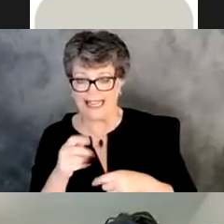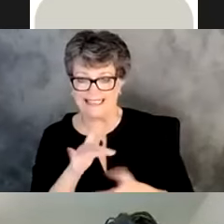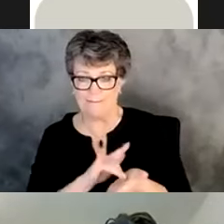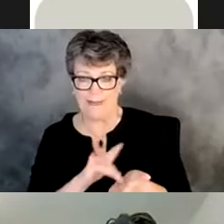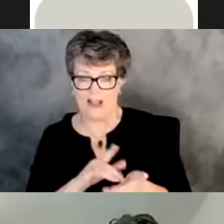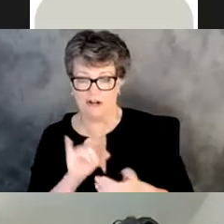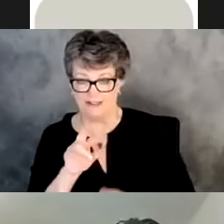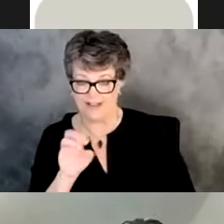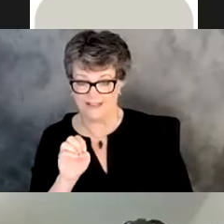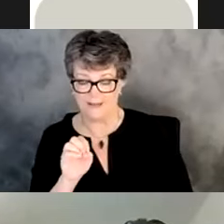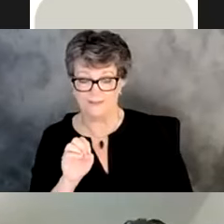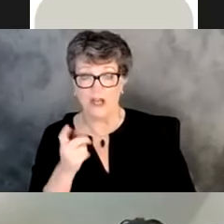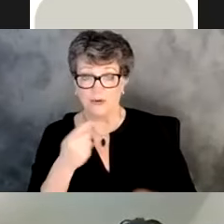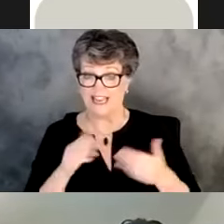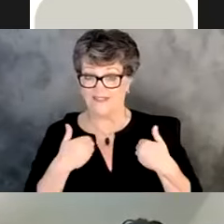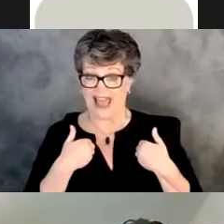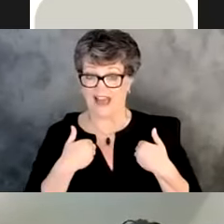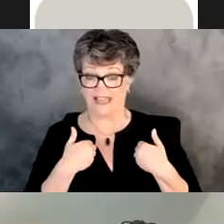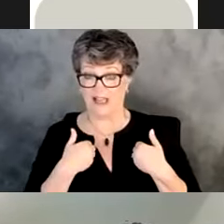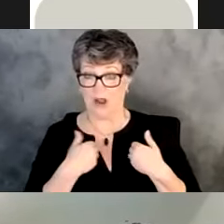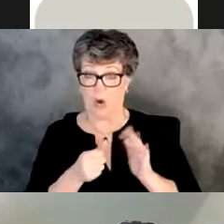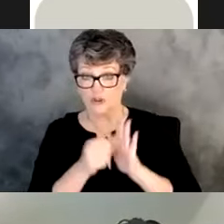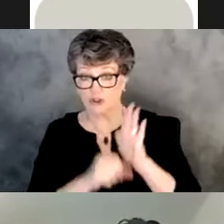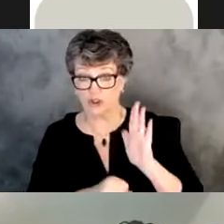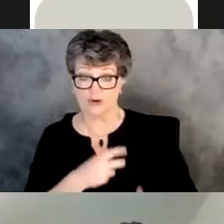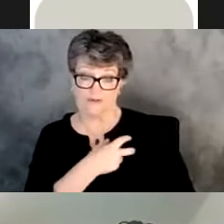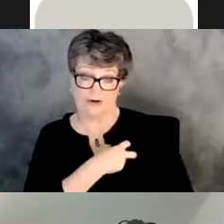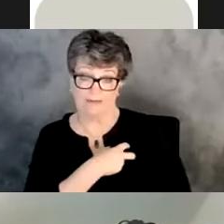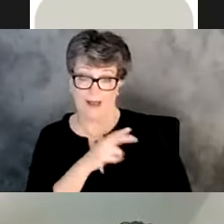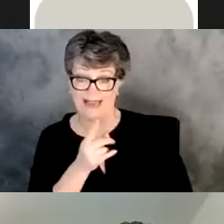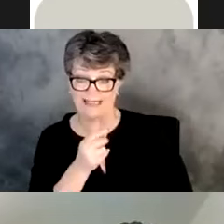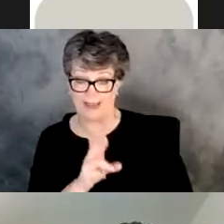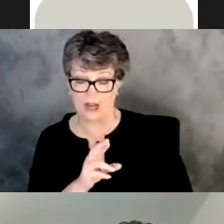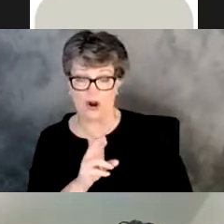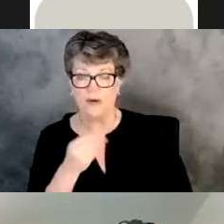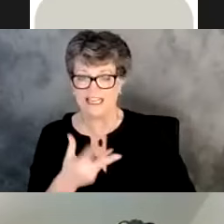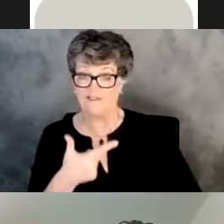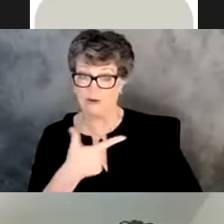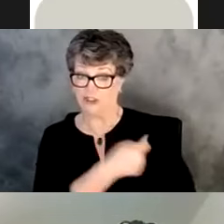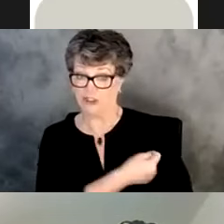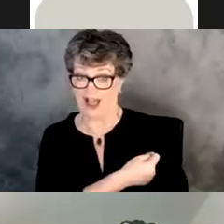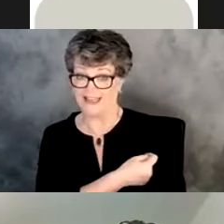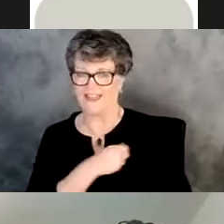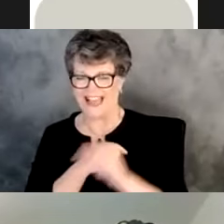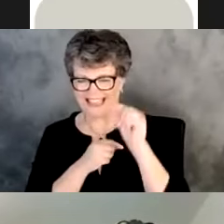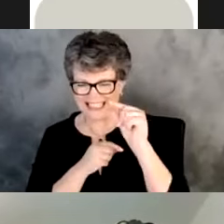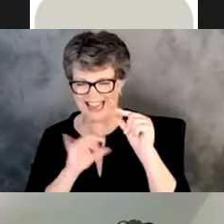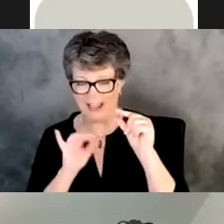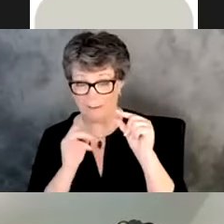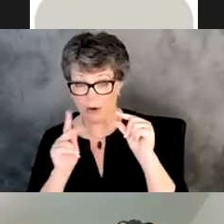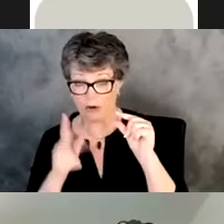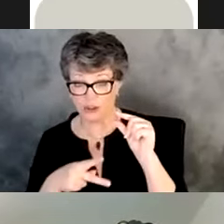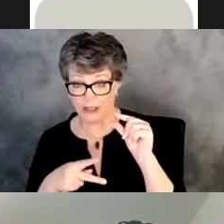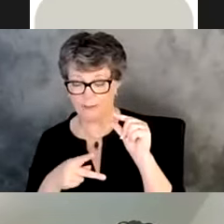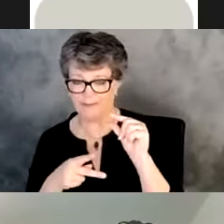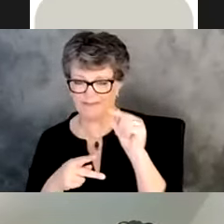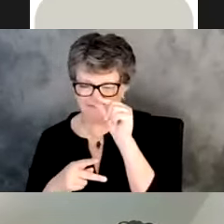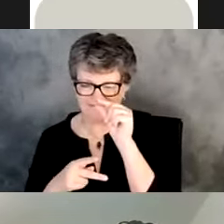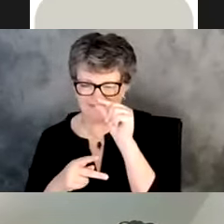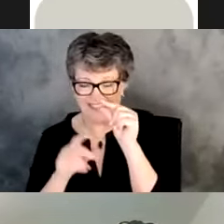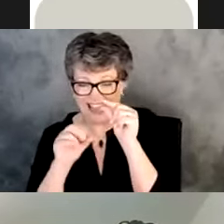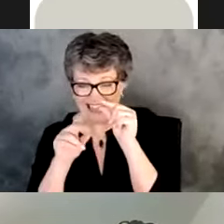So basically, instead of having a whole surgery for a pacemaker, we just give you a shot. It has this tiny little microchip size of a grain of